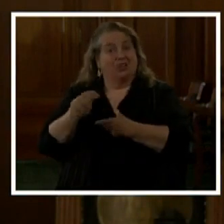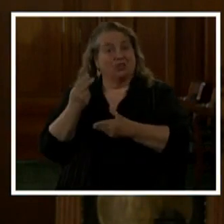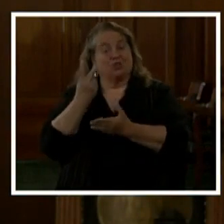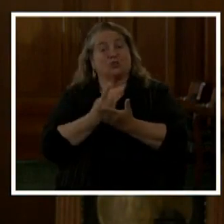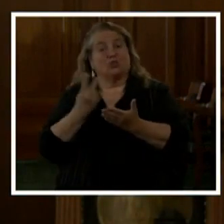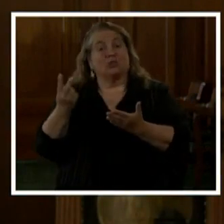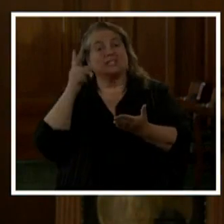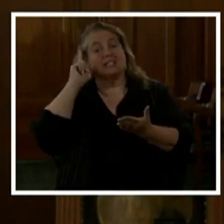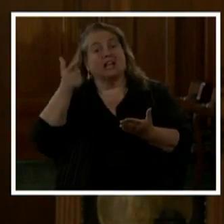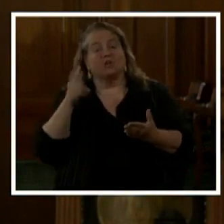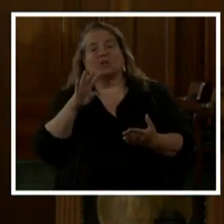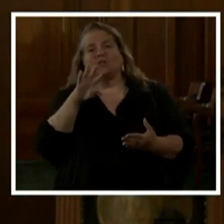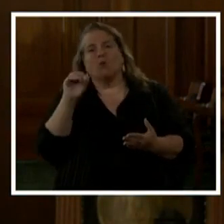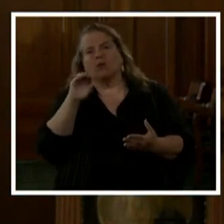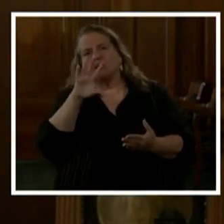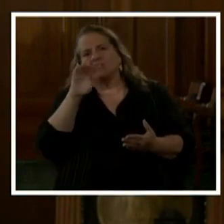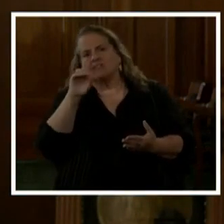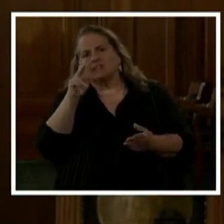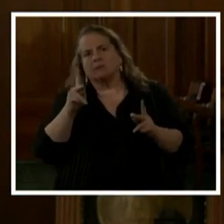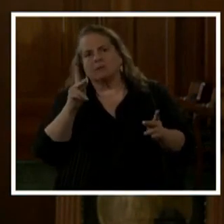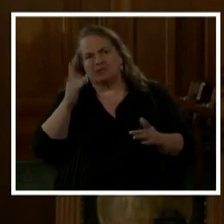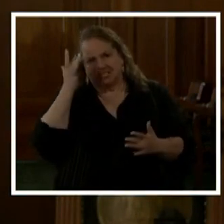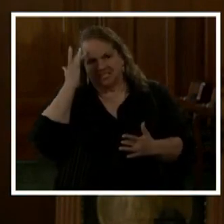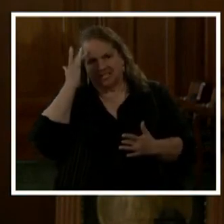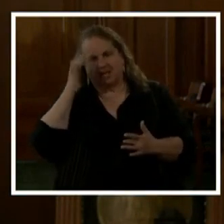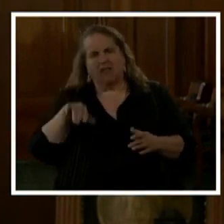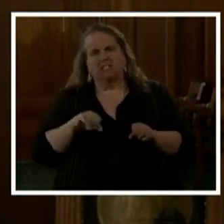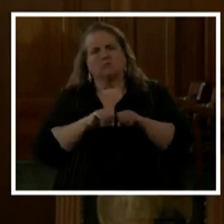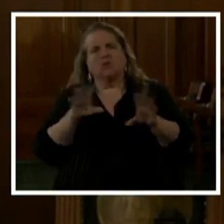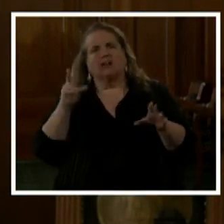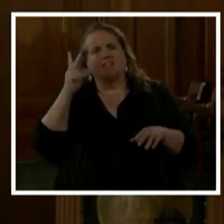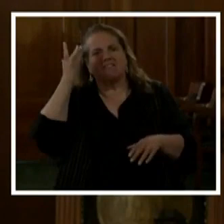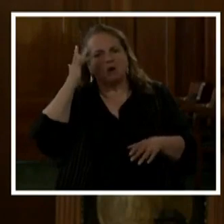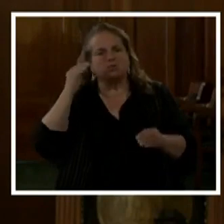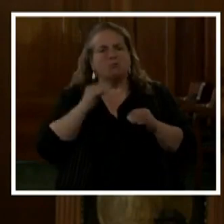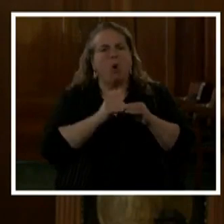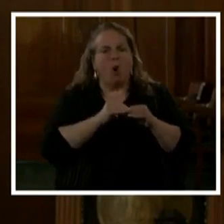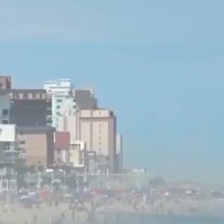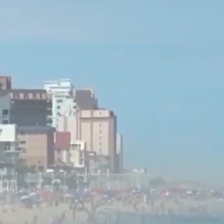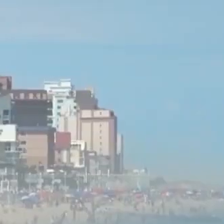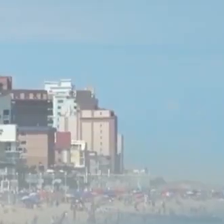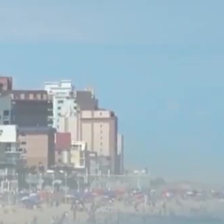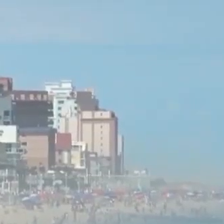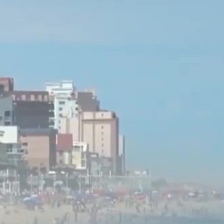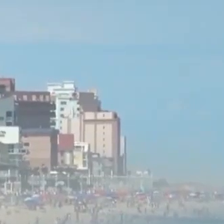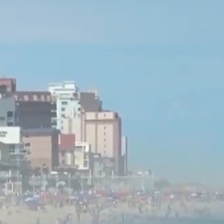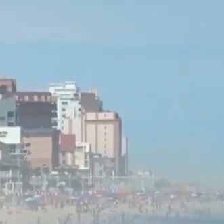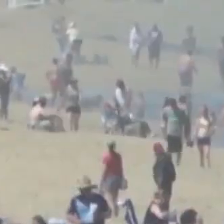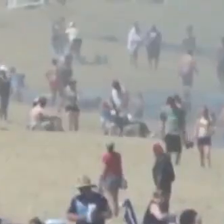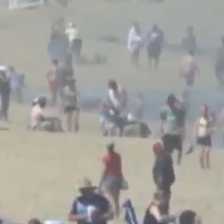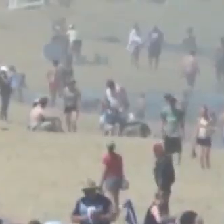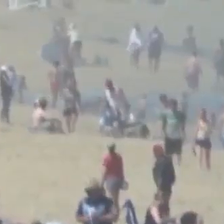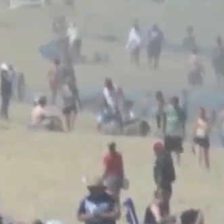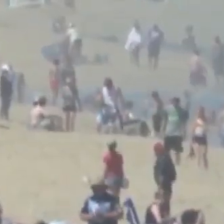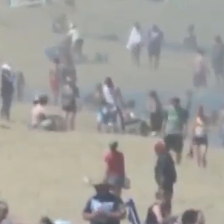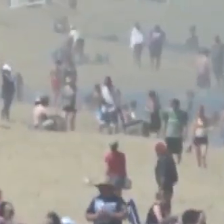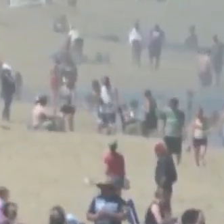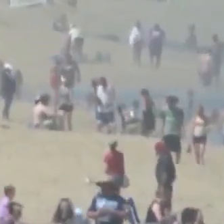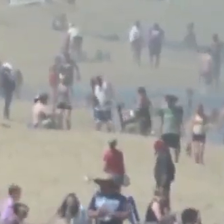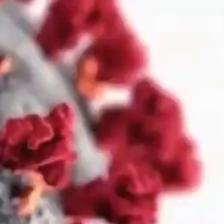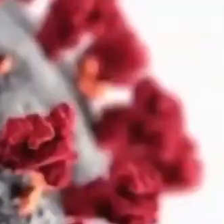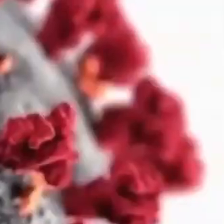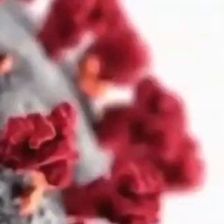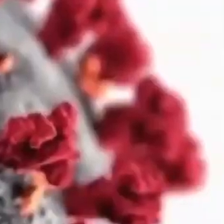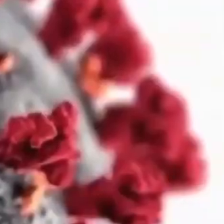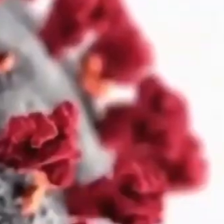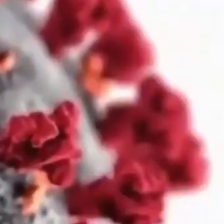40 or 50 people sick who went out and spread the virus further and spread it further. What is it that drives people to these gatherings